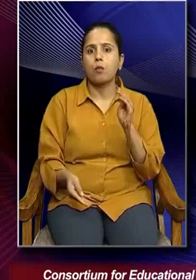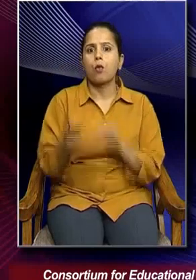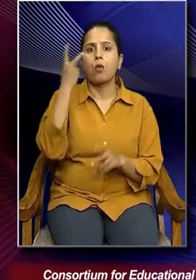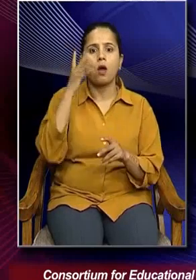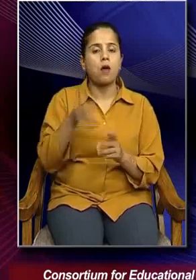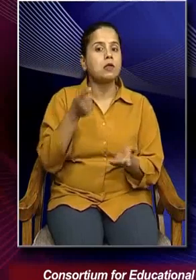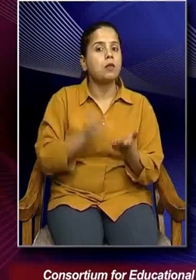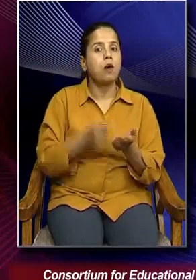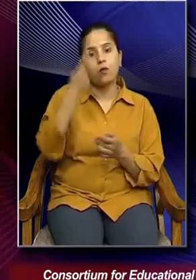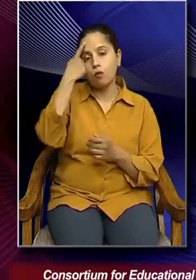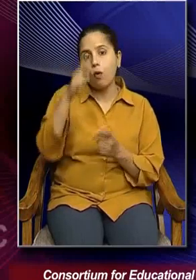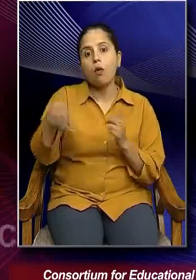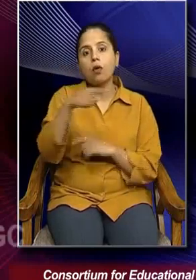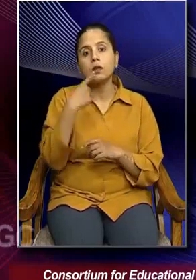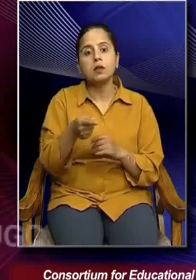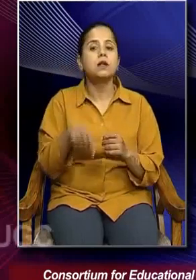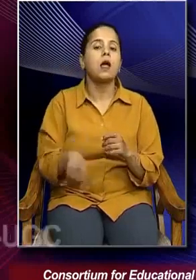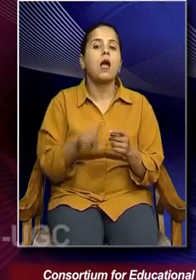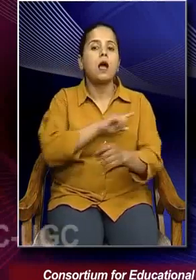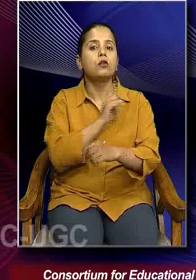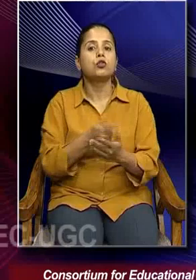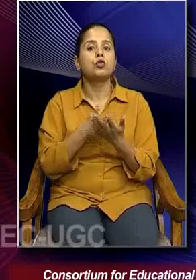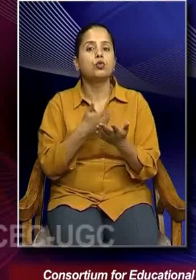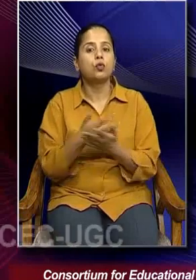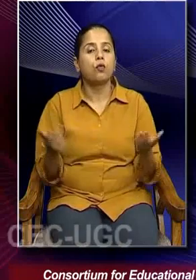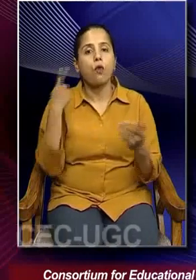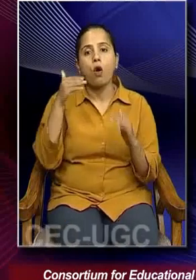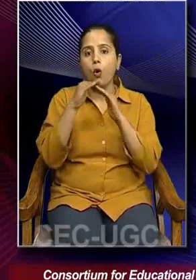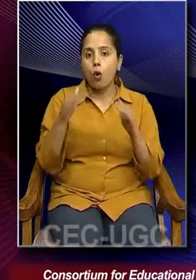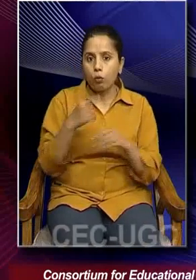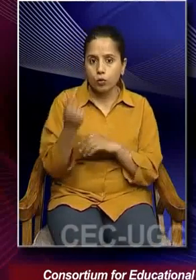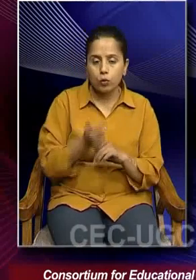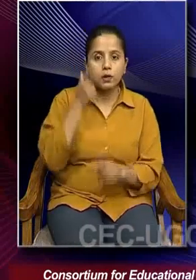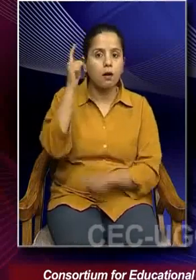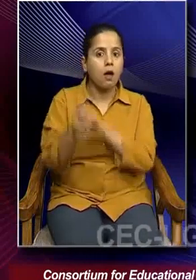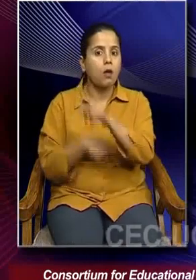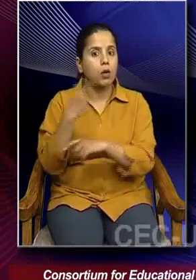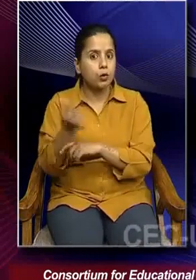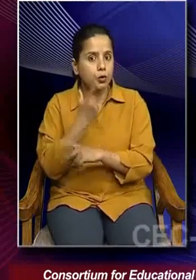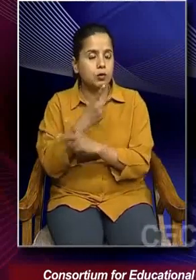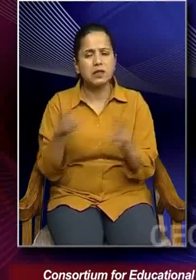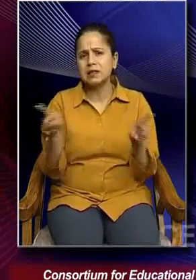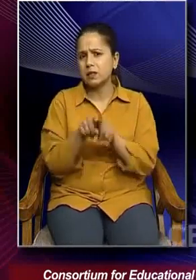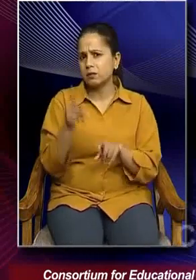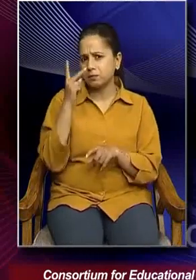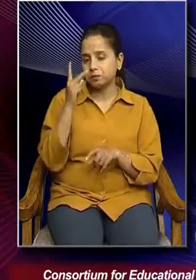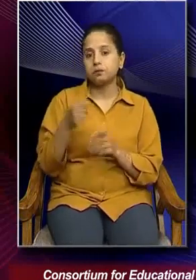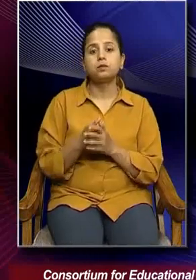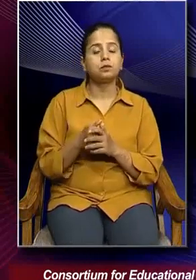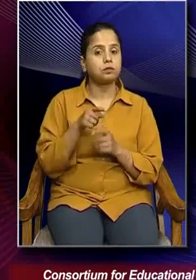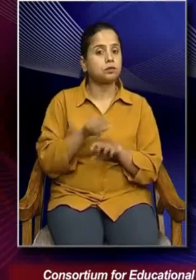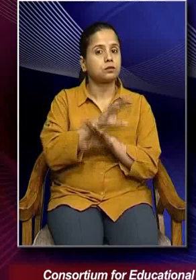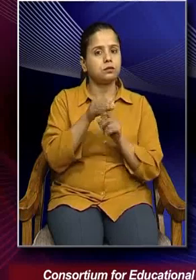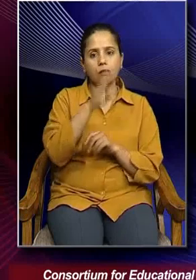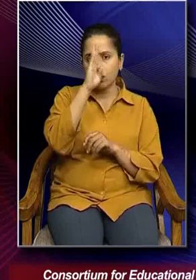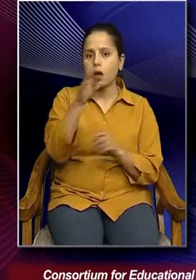skyrocketing demand for energy resources for household consumption, for industrial consumption, and likewise. So these are